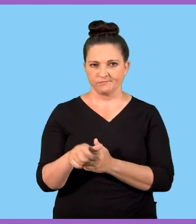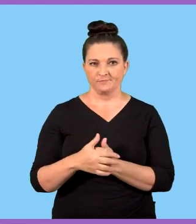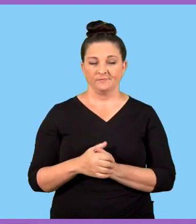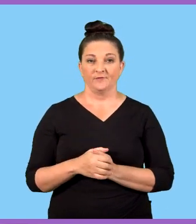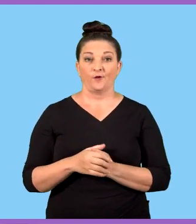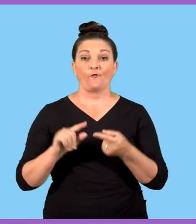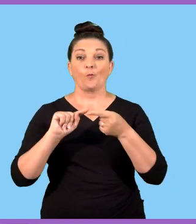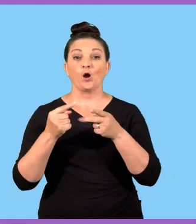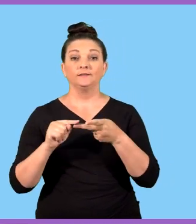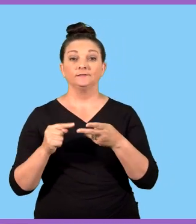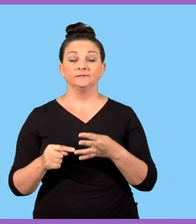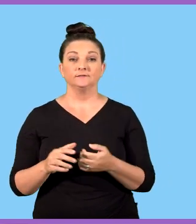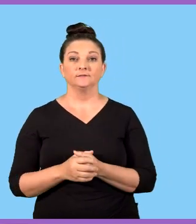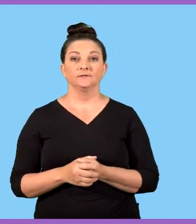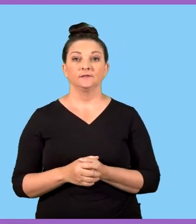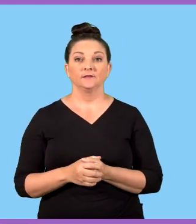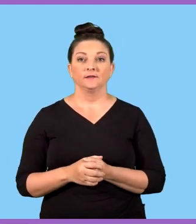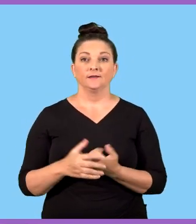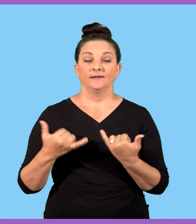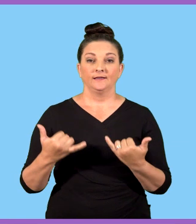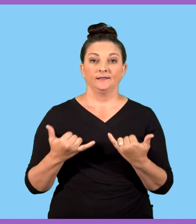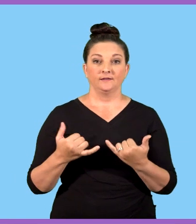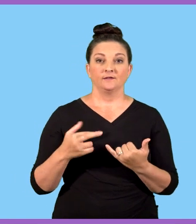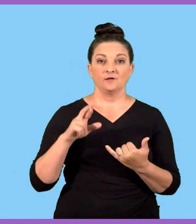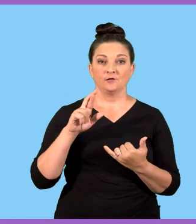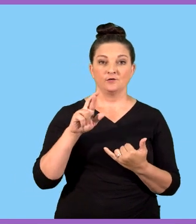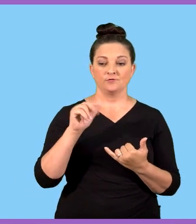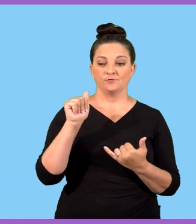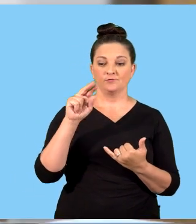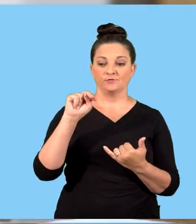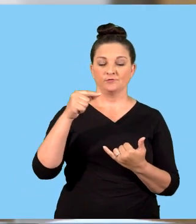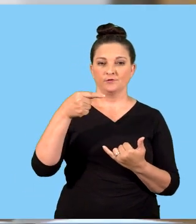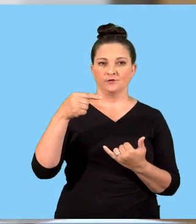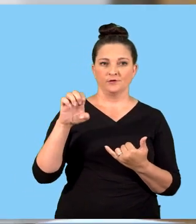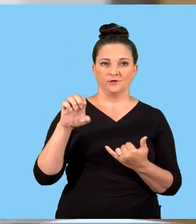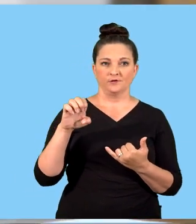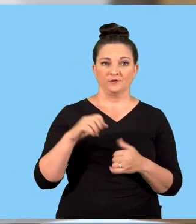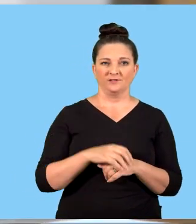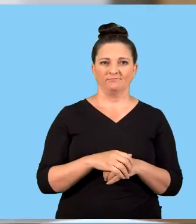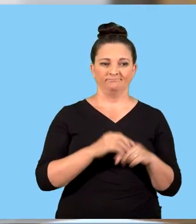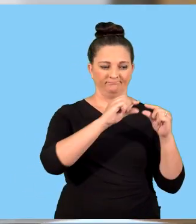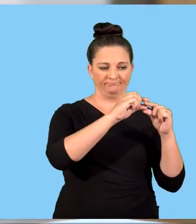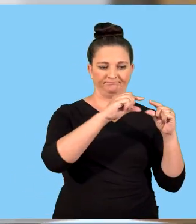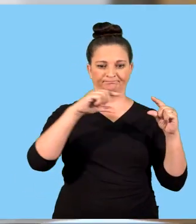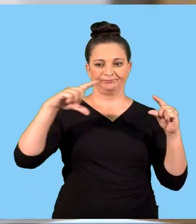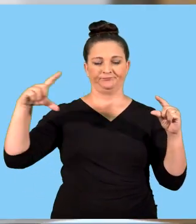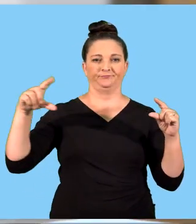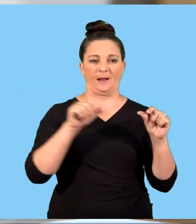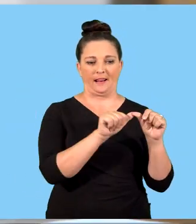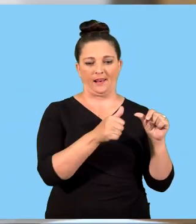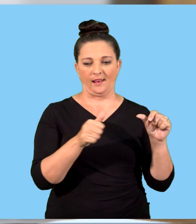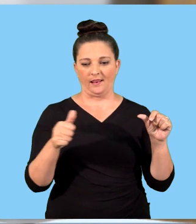Alright, so if I look at that, I need to write down the range number of points. The first thing we need is to arrange the values in ascending